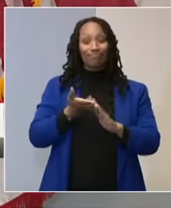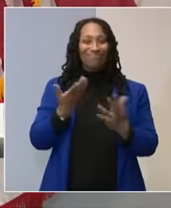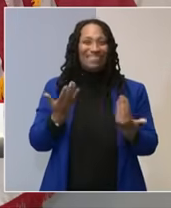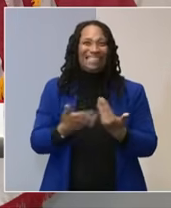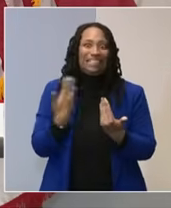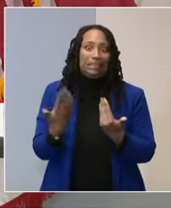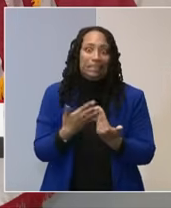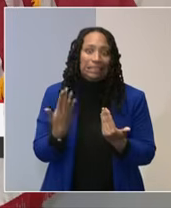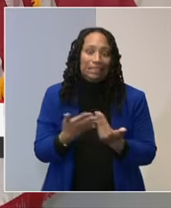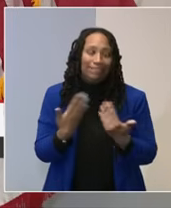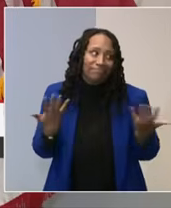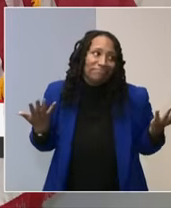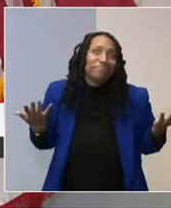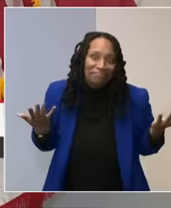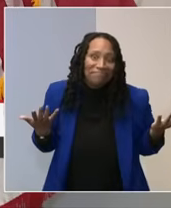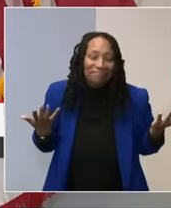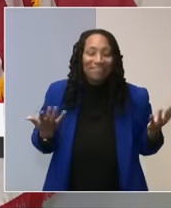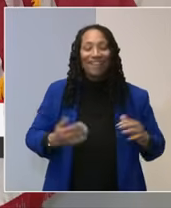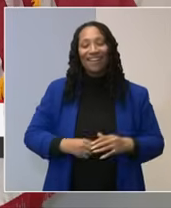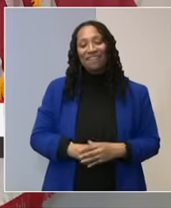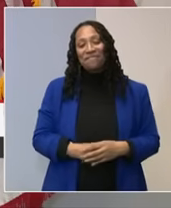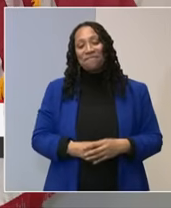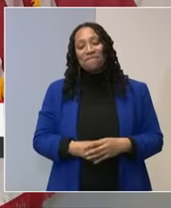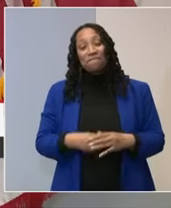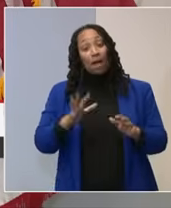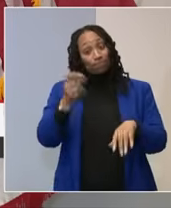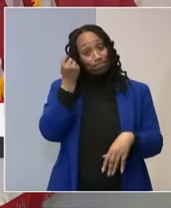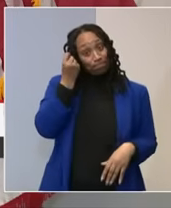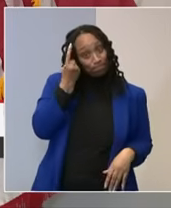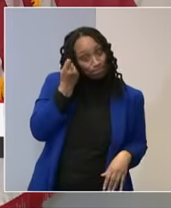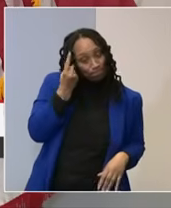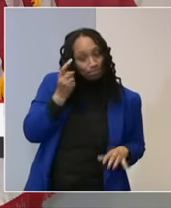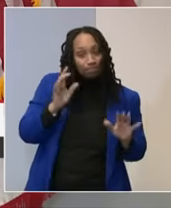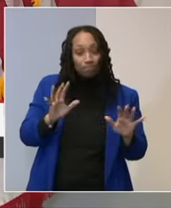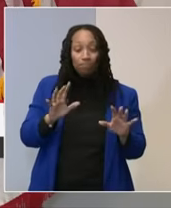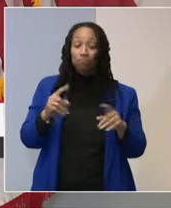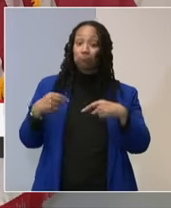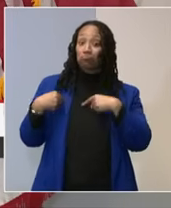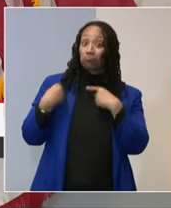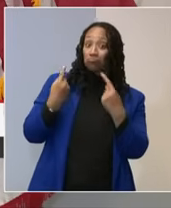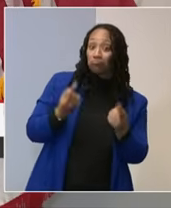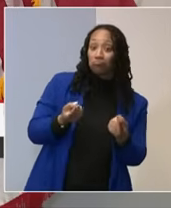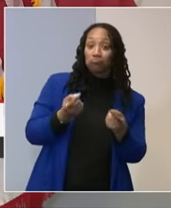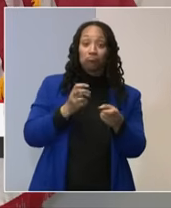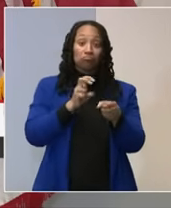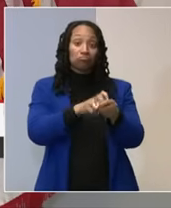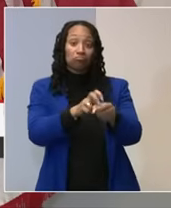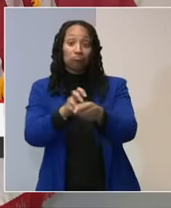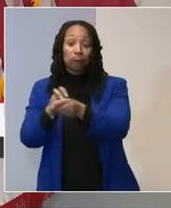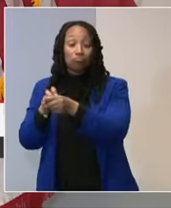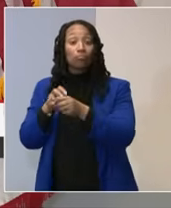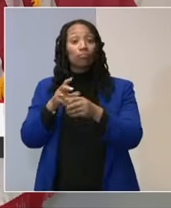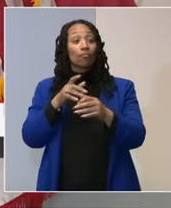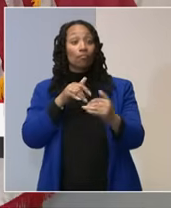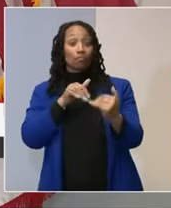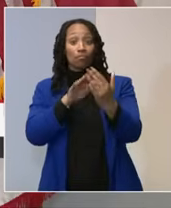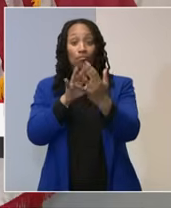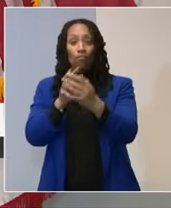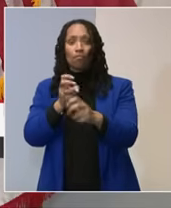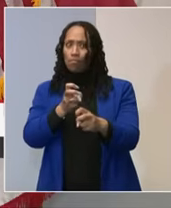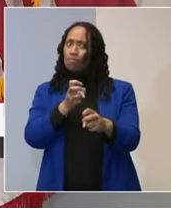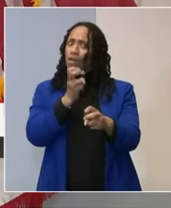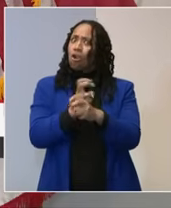And I consider all of my elections since then to be tough ones. And I have